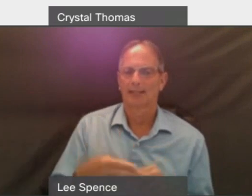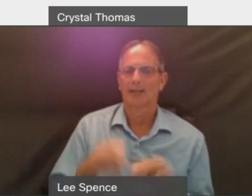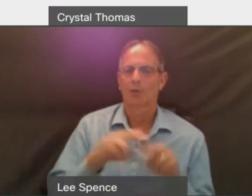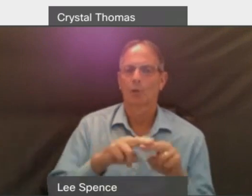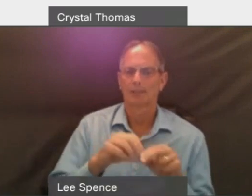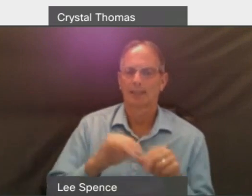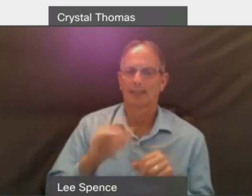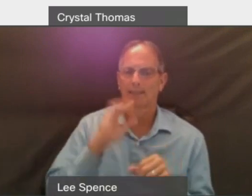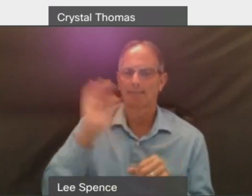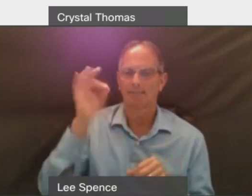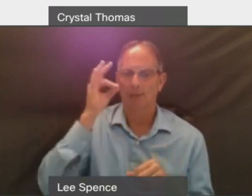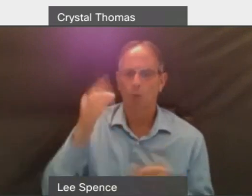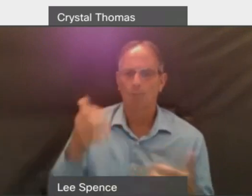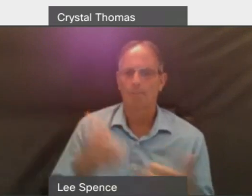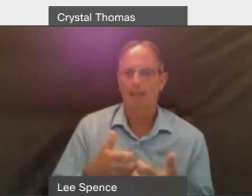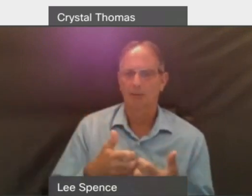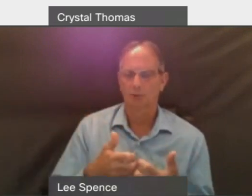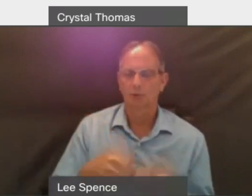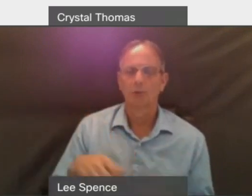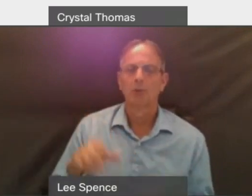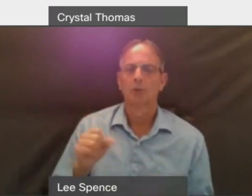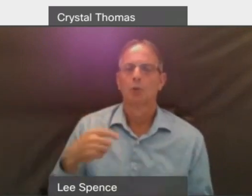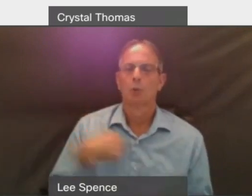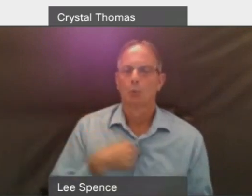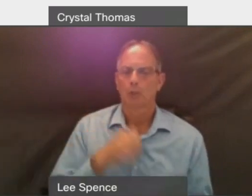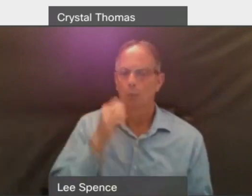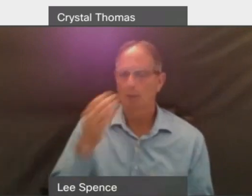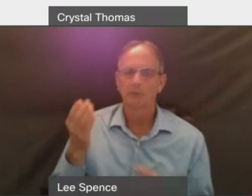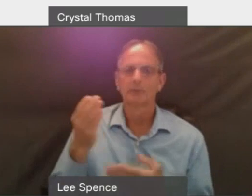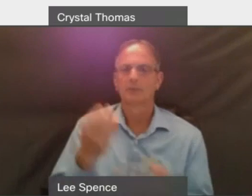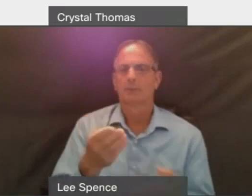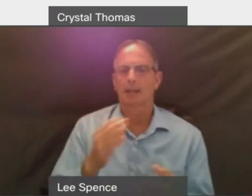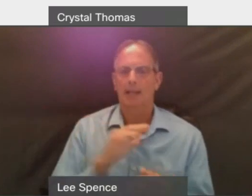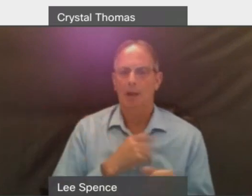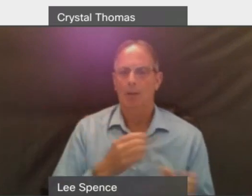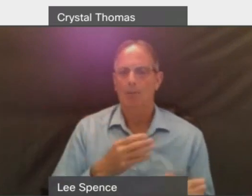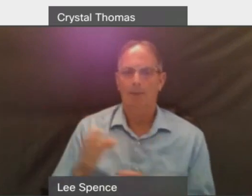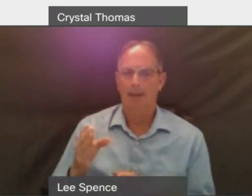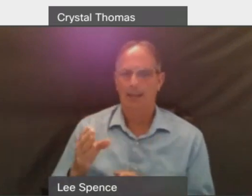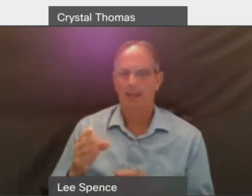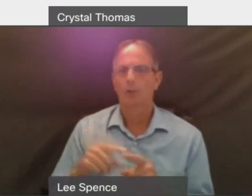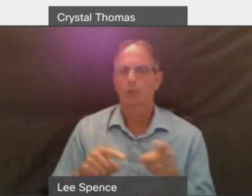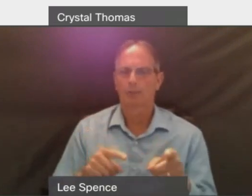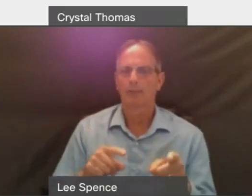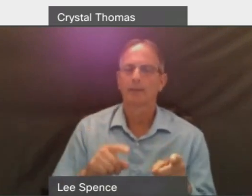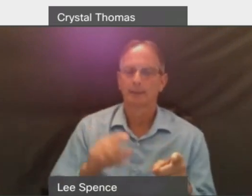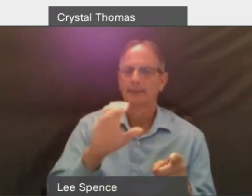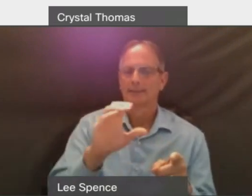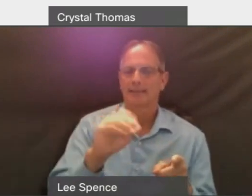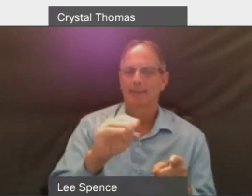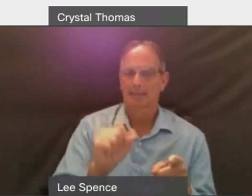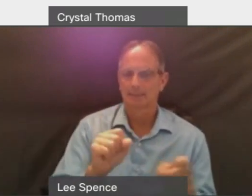in the federal match. And so we will submit a plan to the Centers for Medicare and